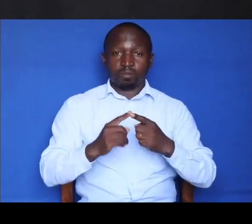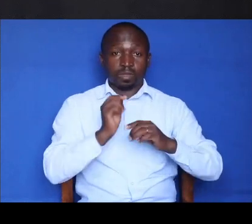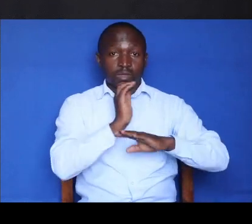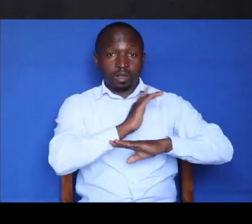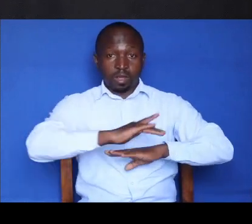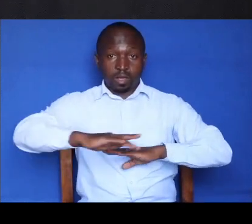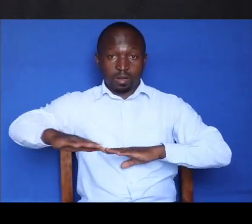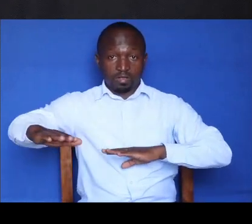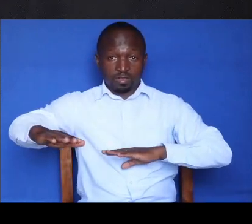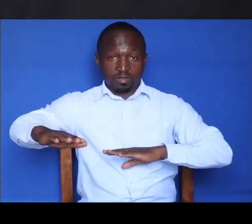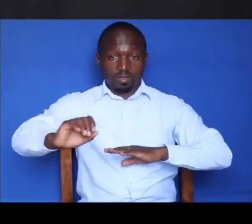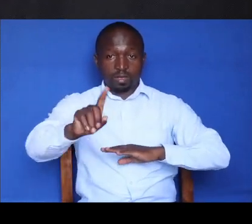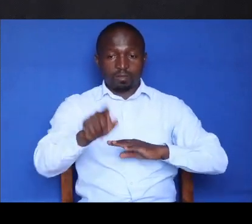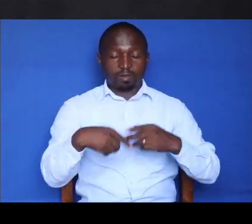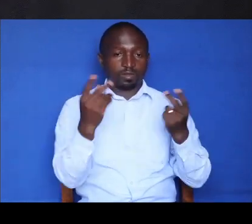landforms